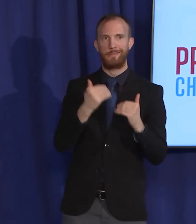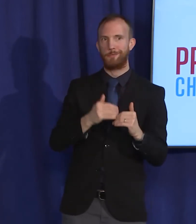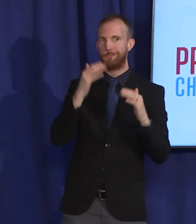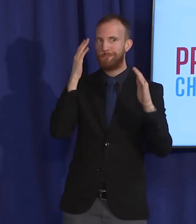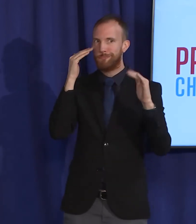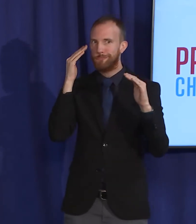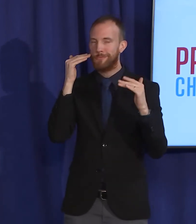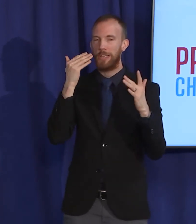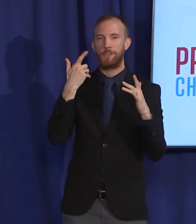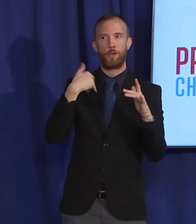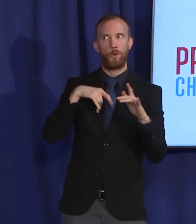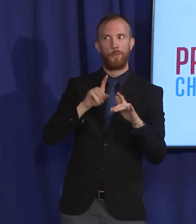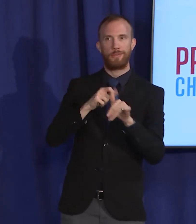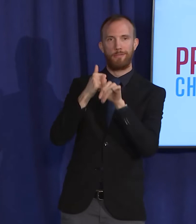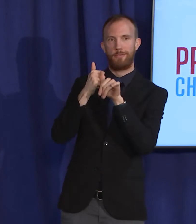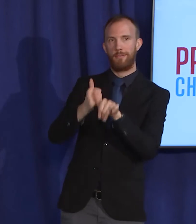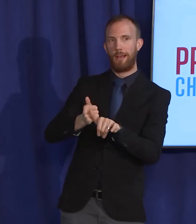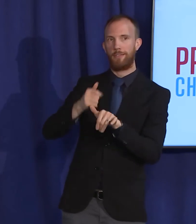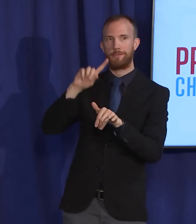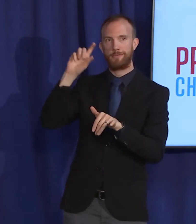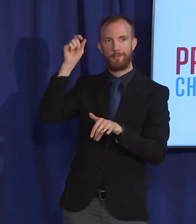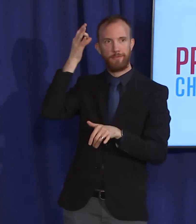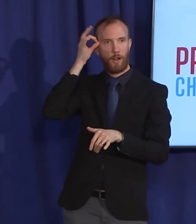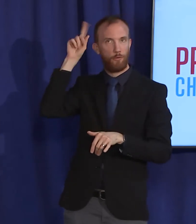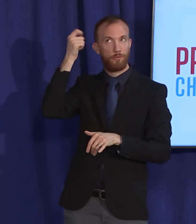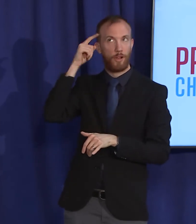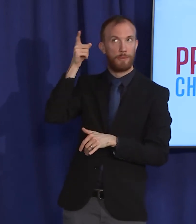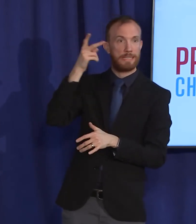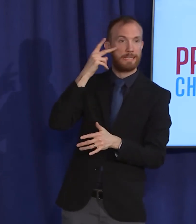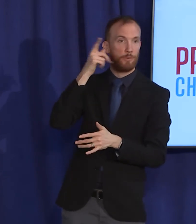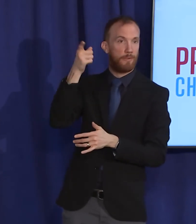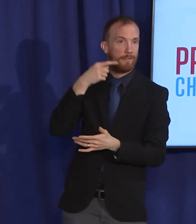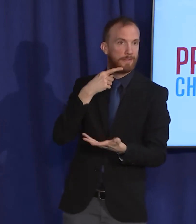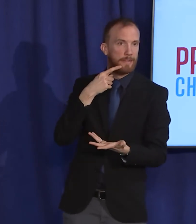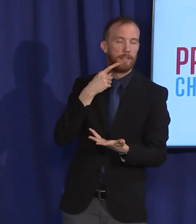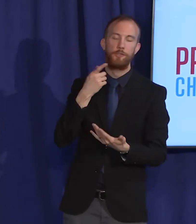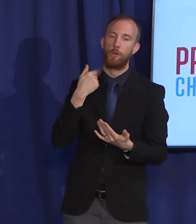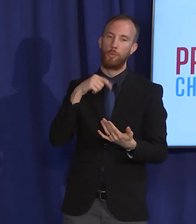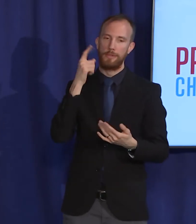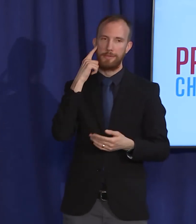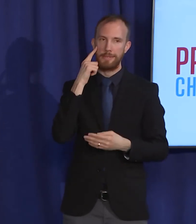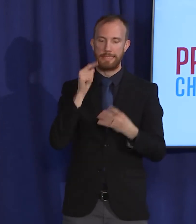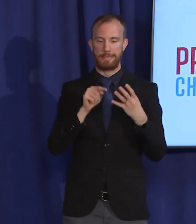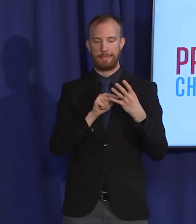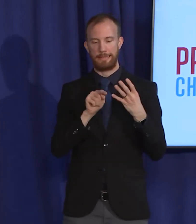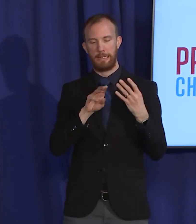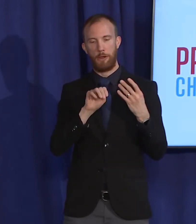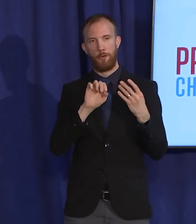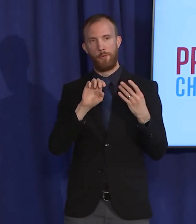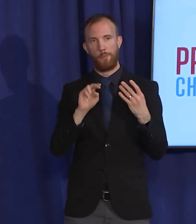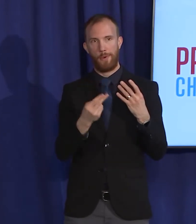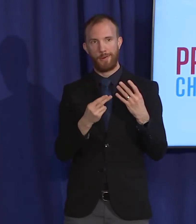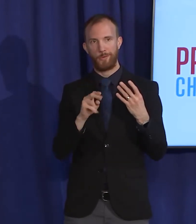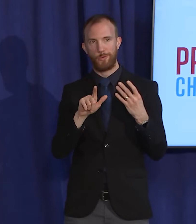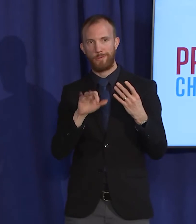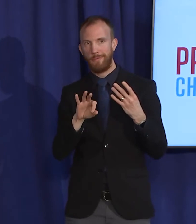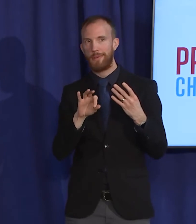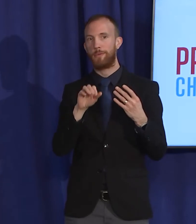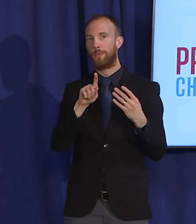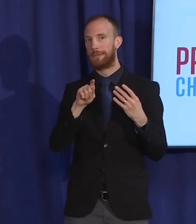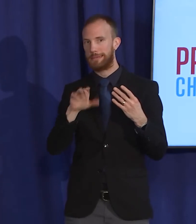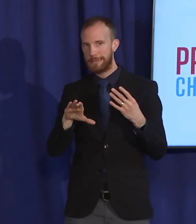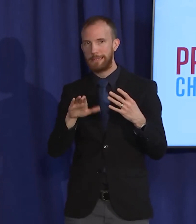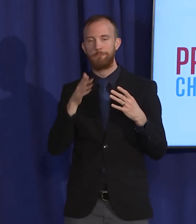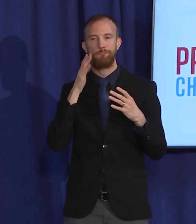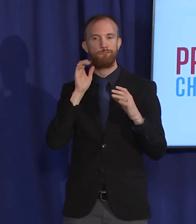what the federal government has said, that in the same way we're moving to March 29th for 1C, I think if things are on track the way they're